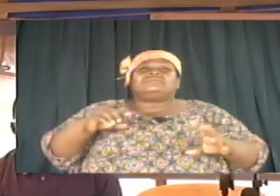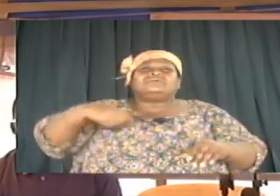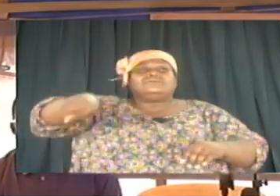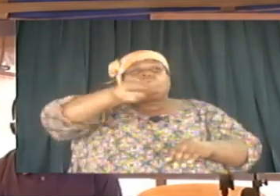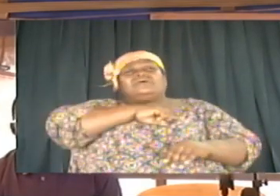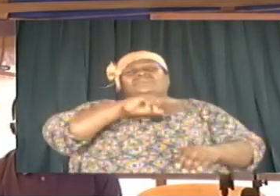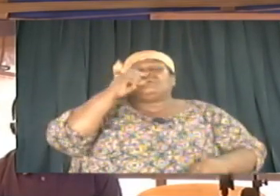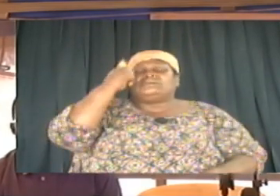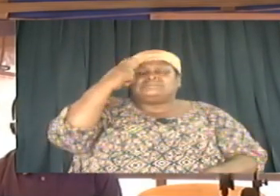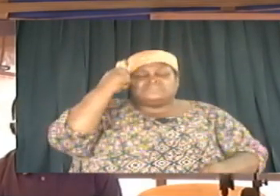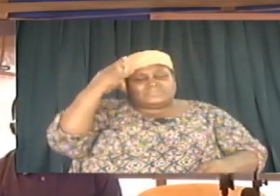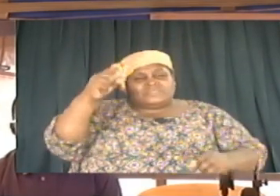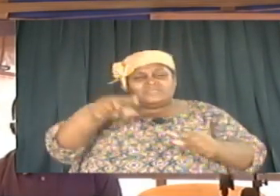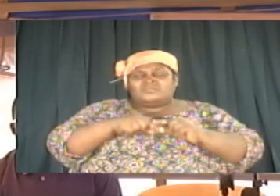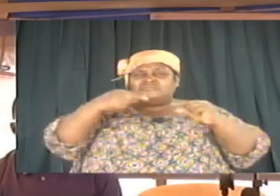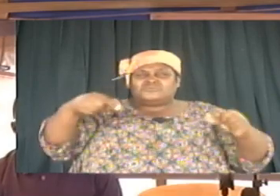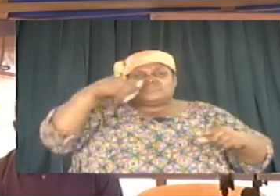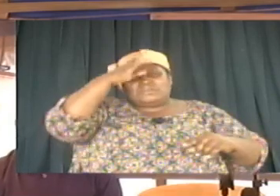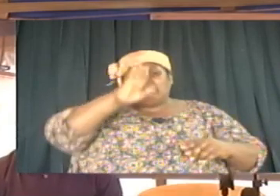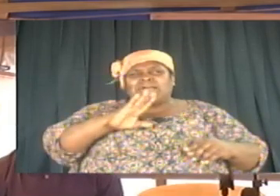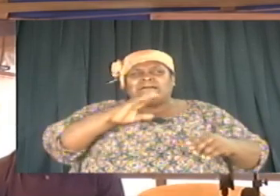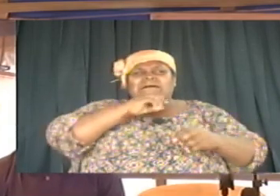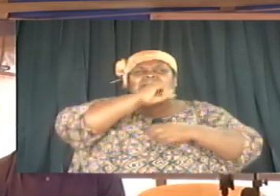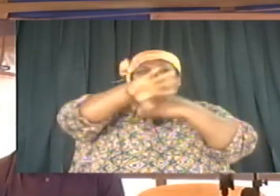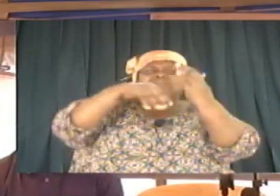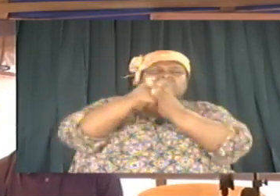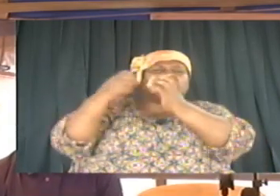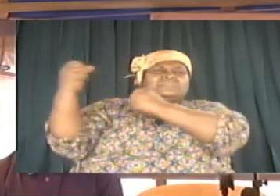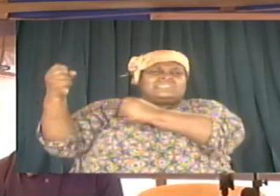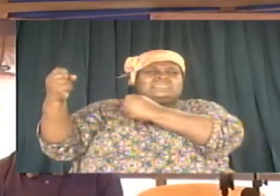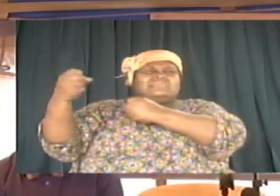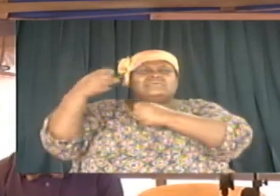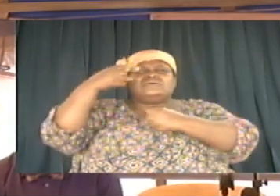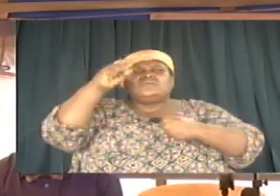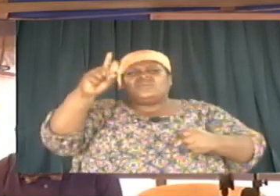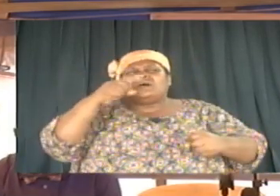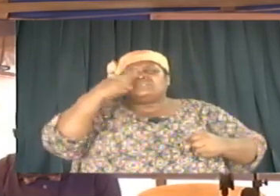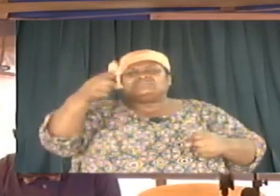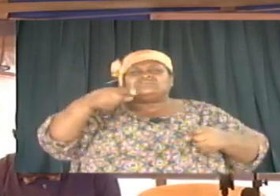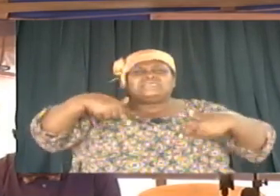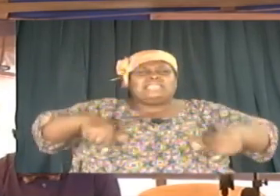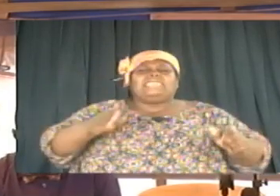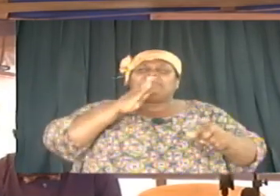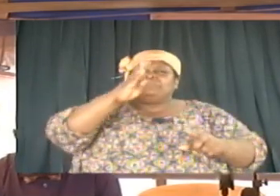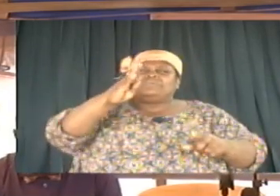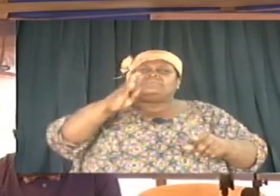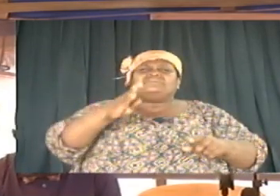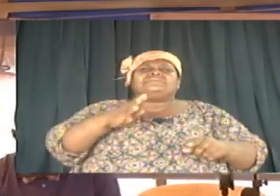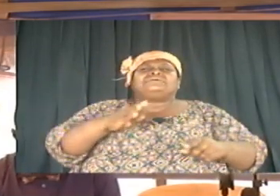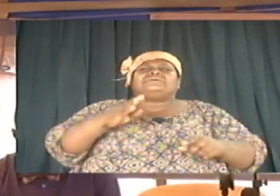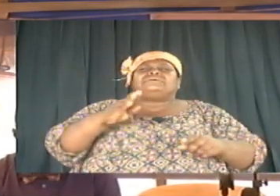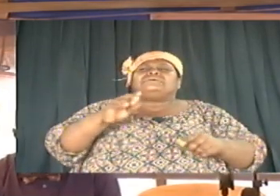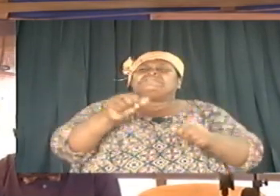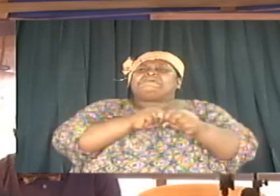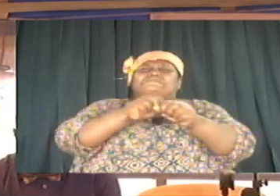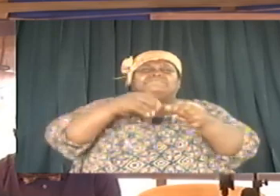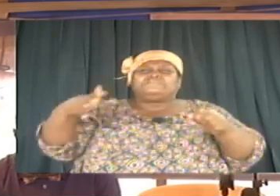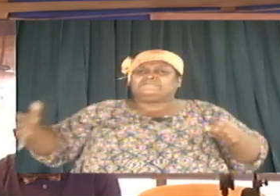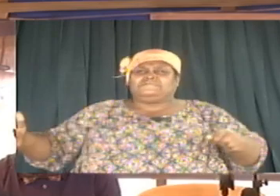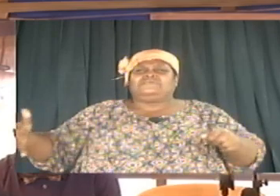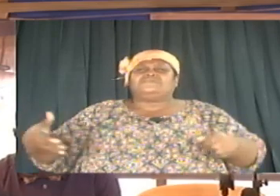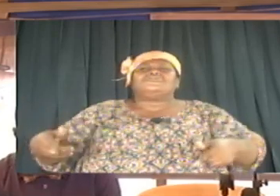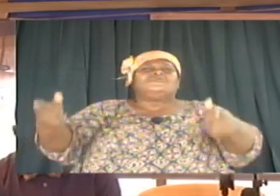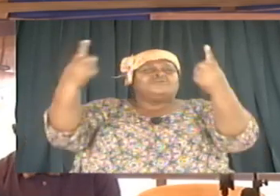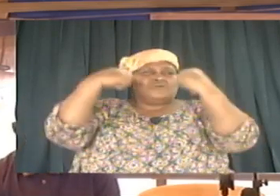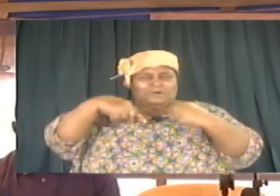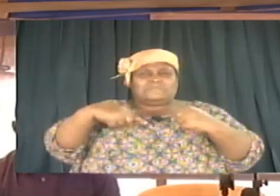The great God Almighty, the one who said, "Let there be," and there was. The one that, in speaking